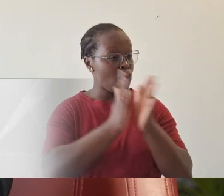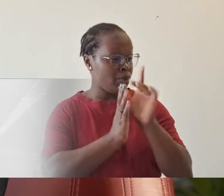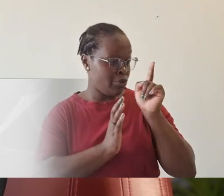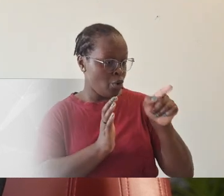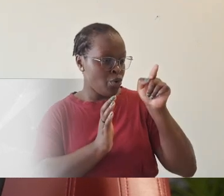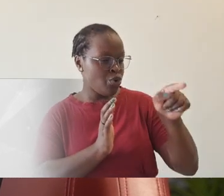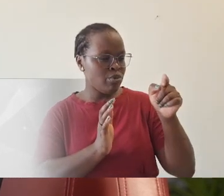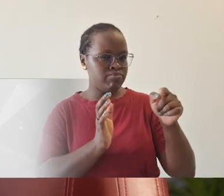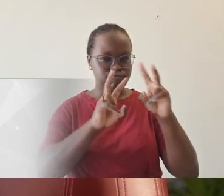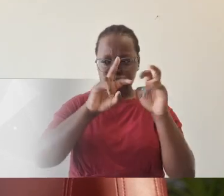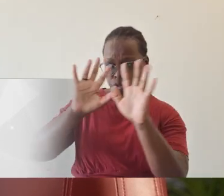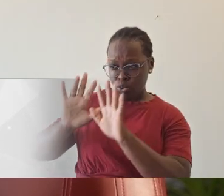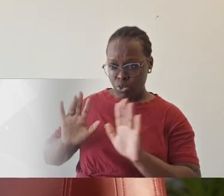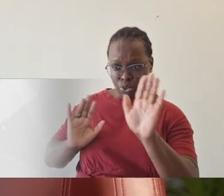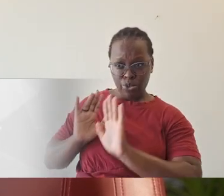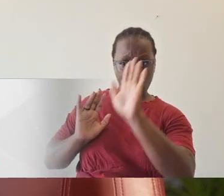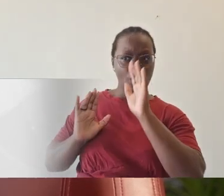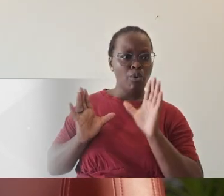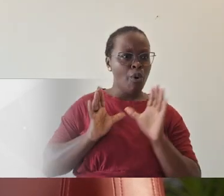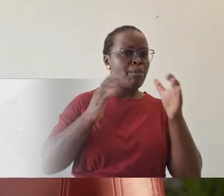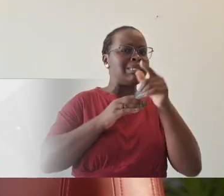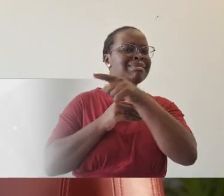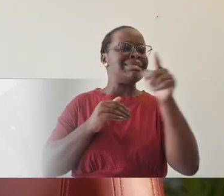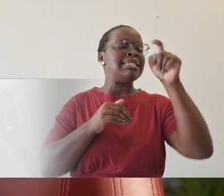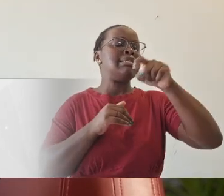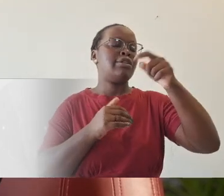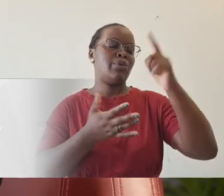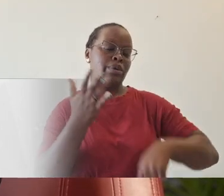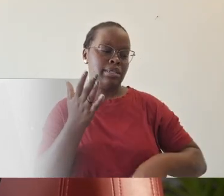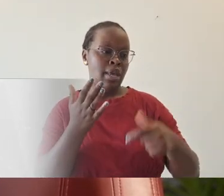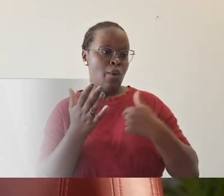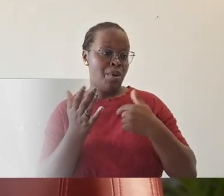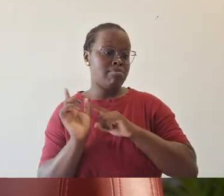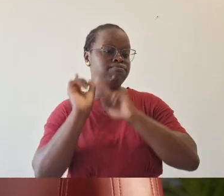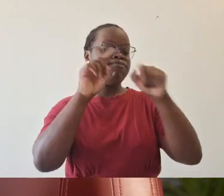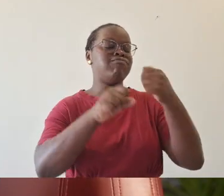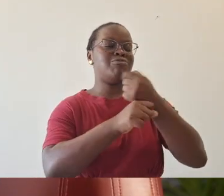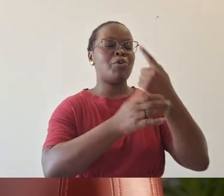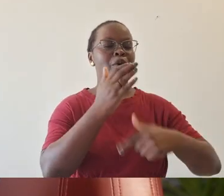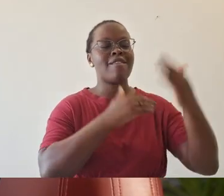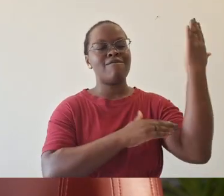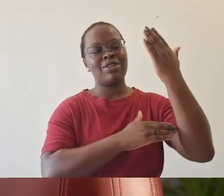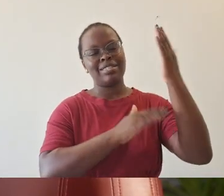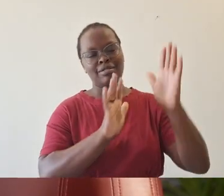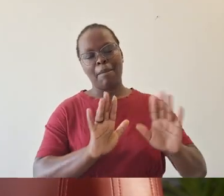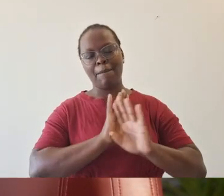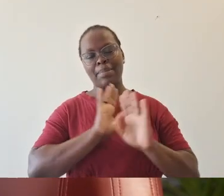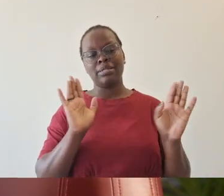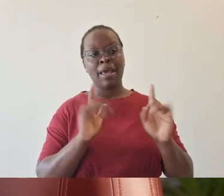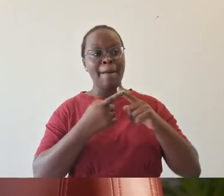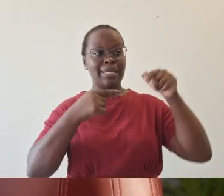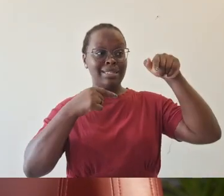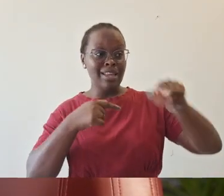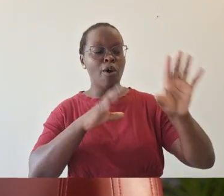value and also would make more sense to them. And so for us, we facilitate. So being the facilitator as the outsider, but then leveraging